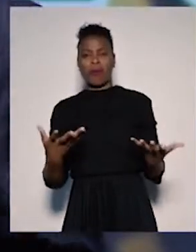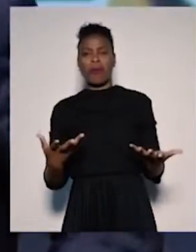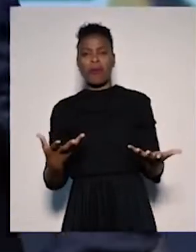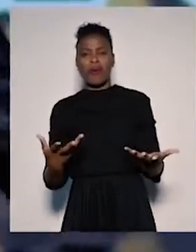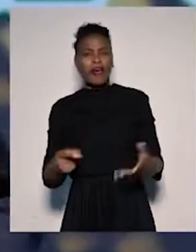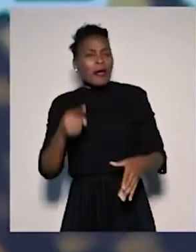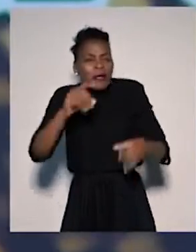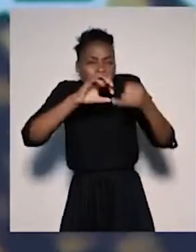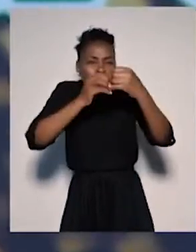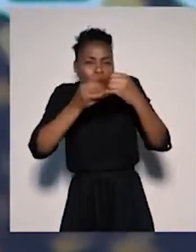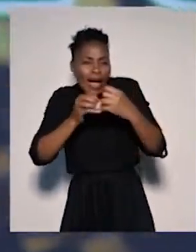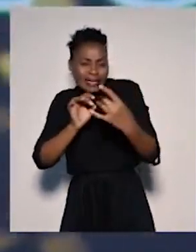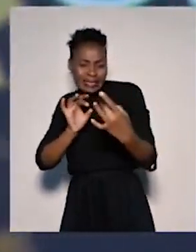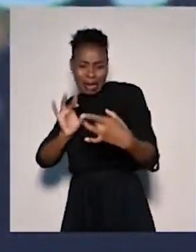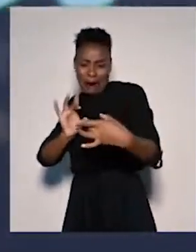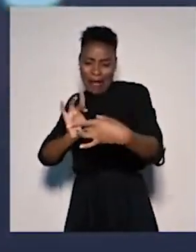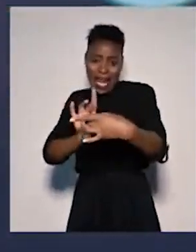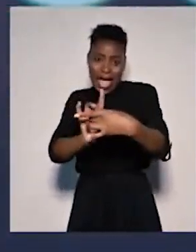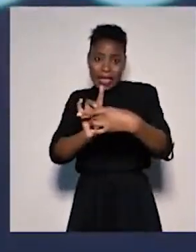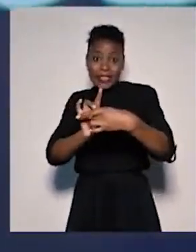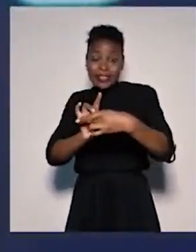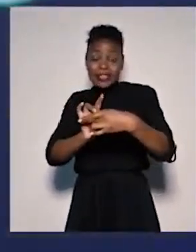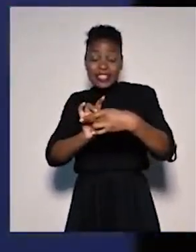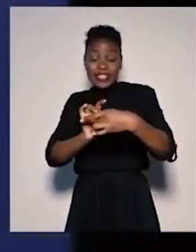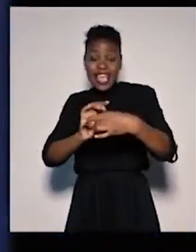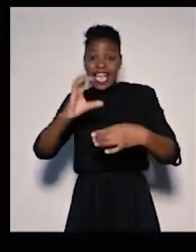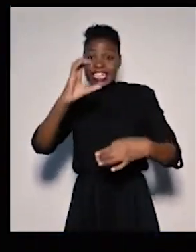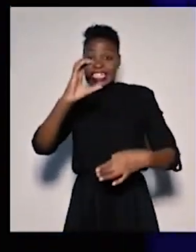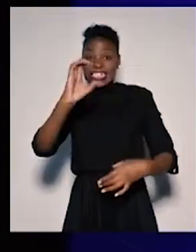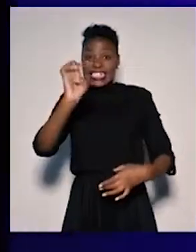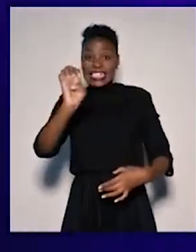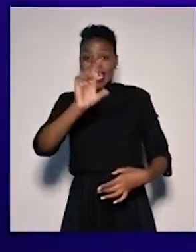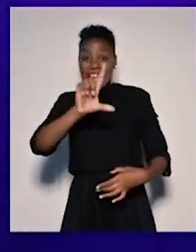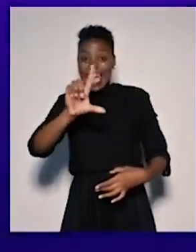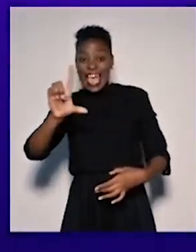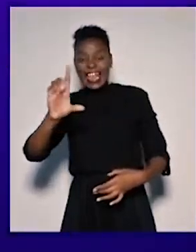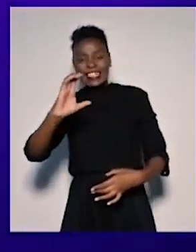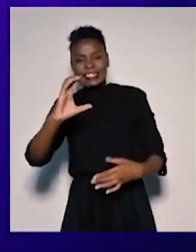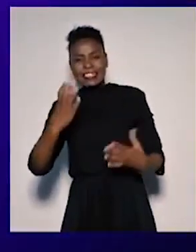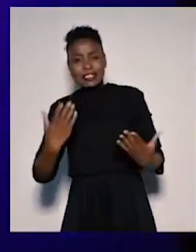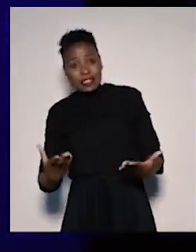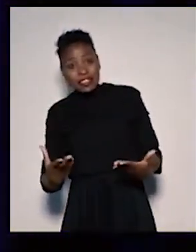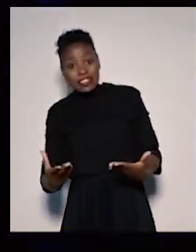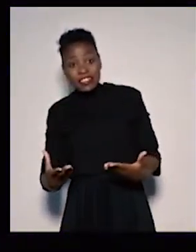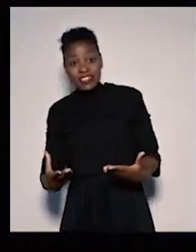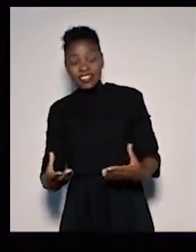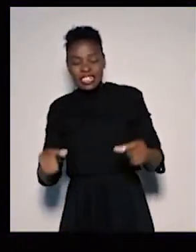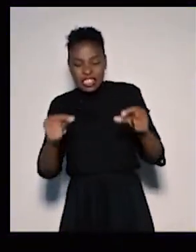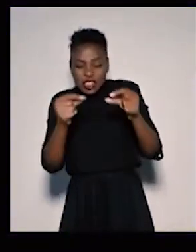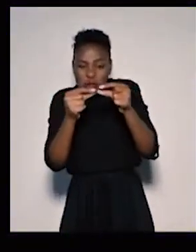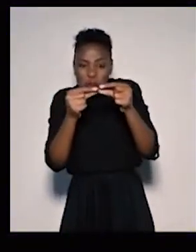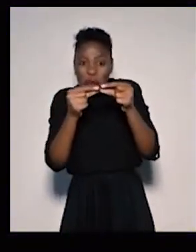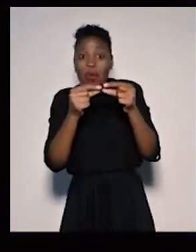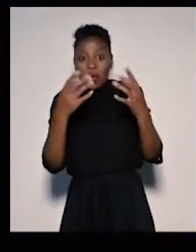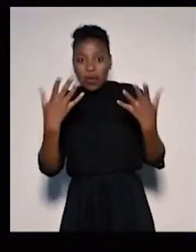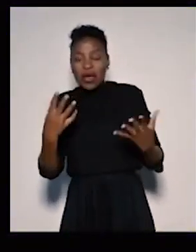See, you're trying to connect to Cell C, Kasim card, yeah, MTA.